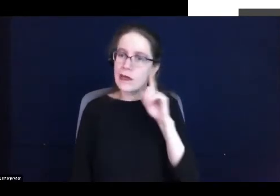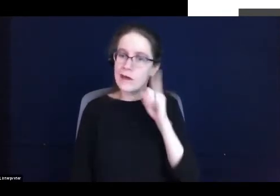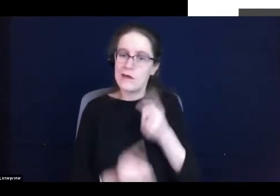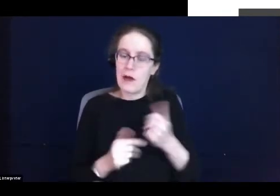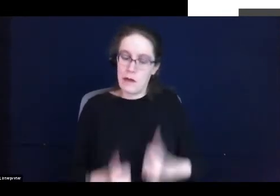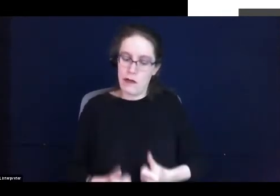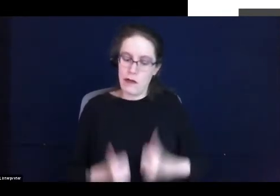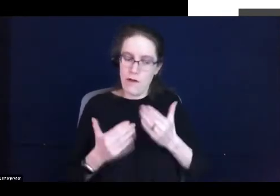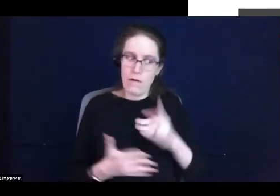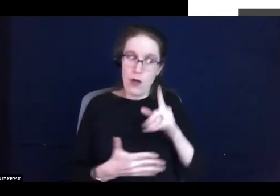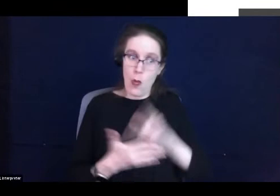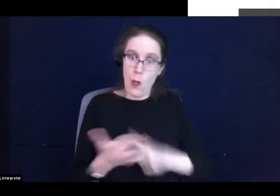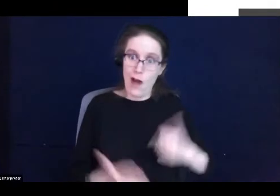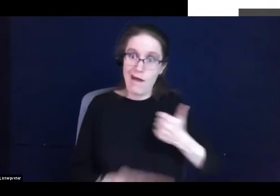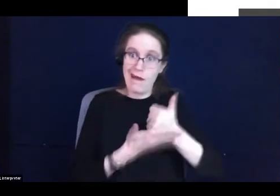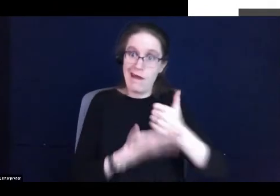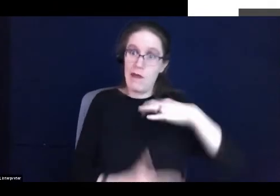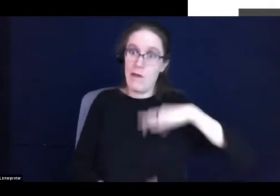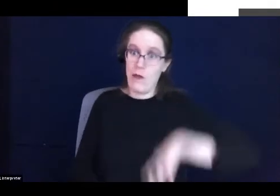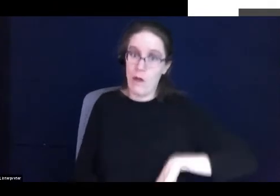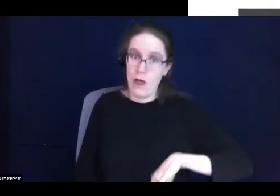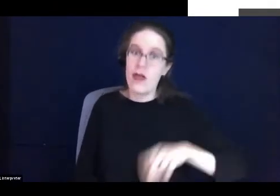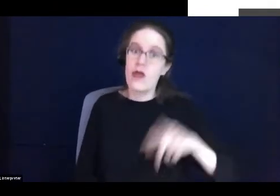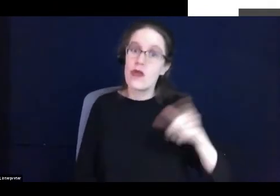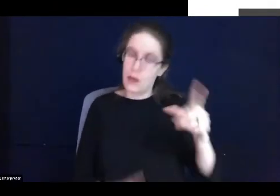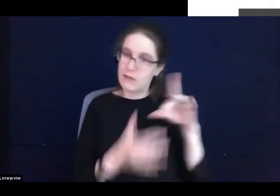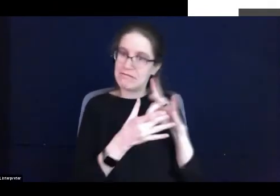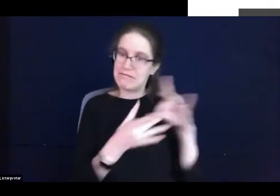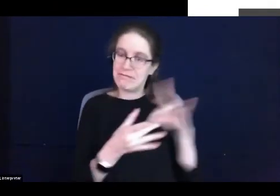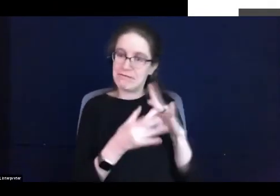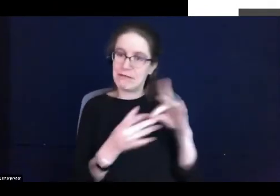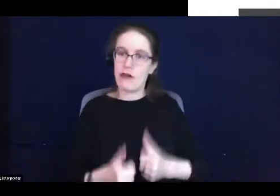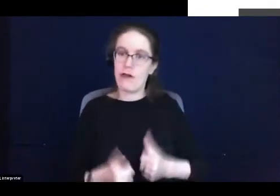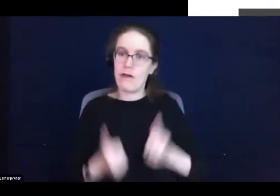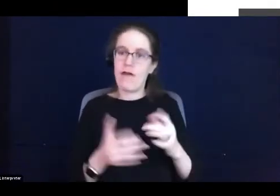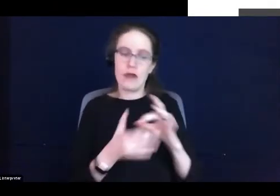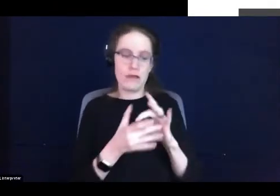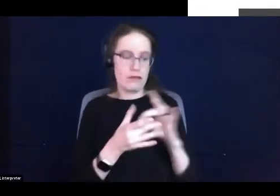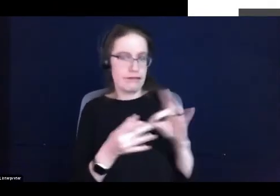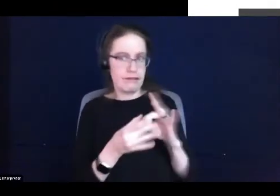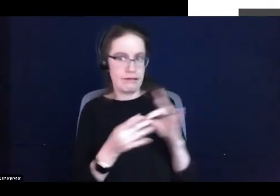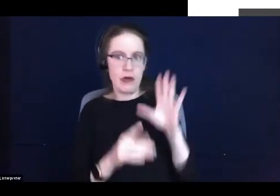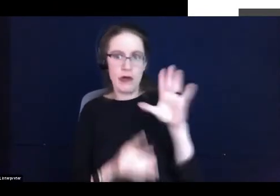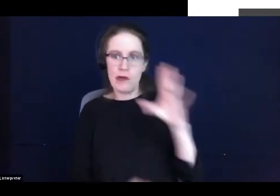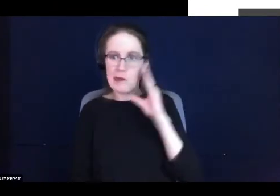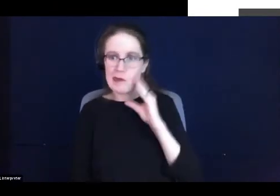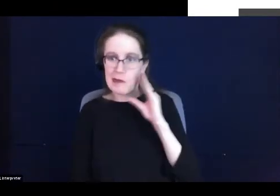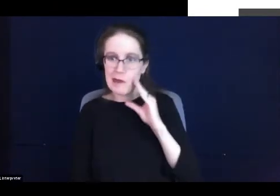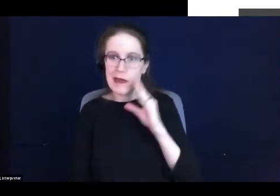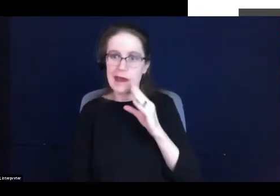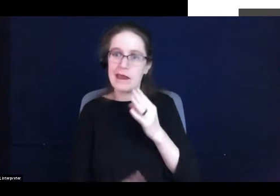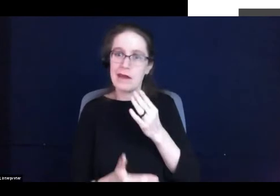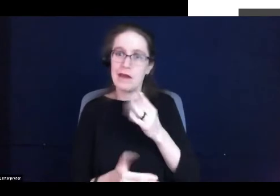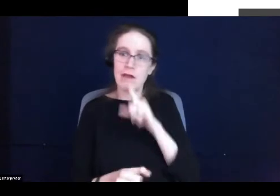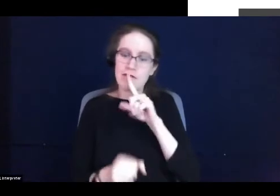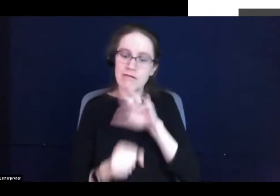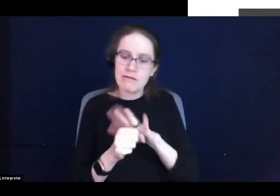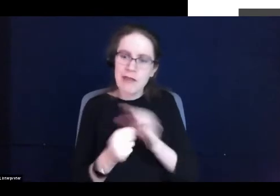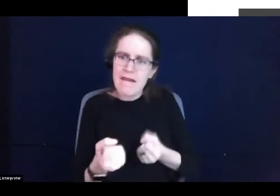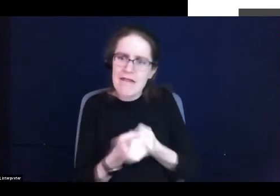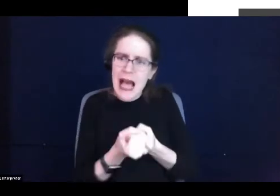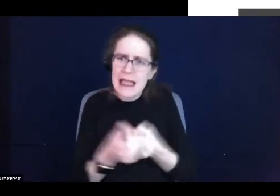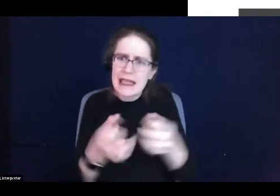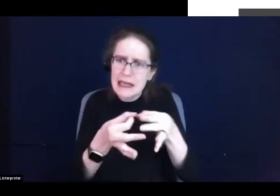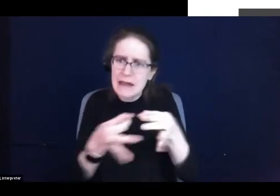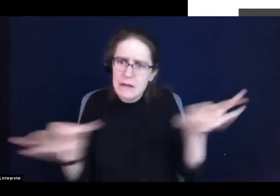so this is a survivor actually telling us about what was said and what's a validating phrase that we can use to validate